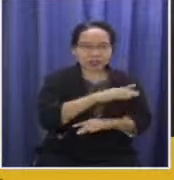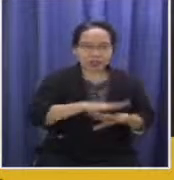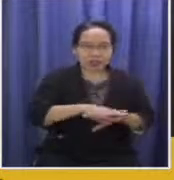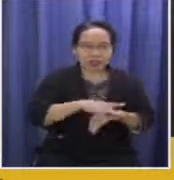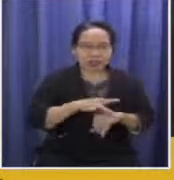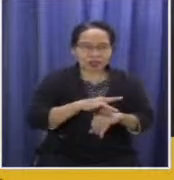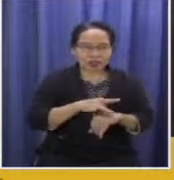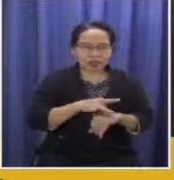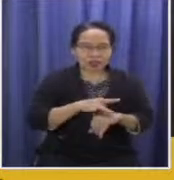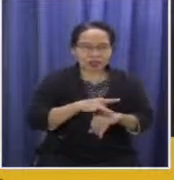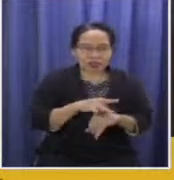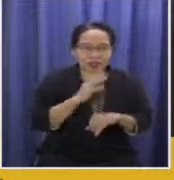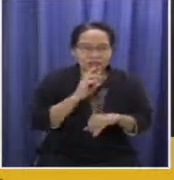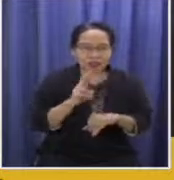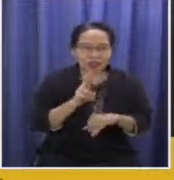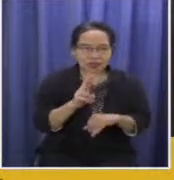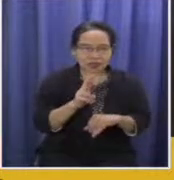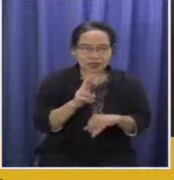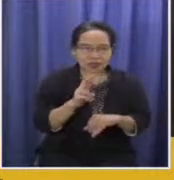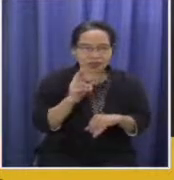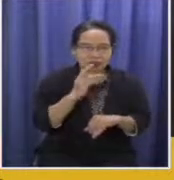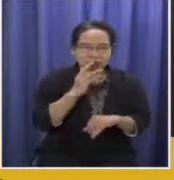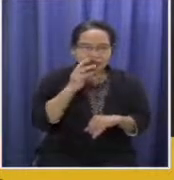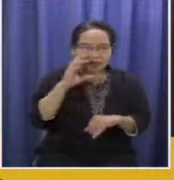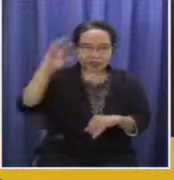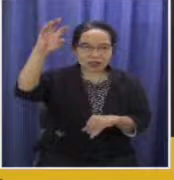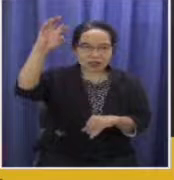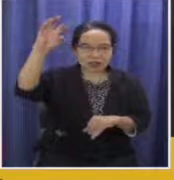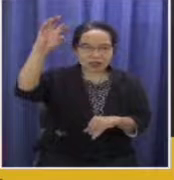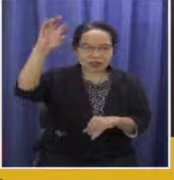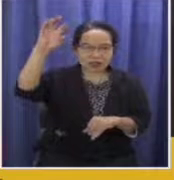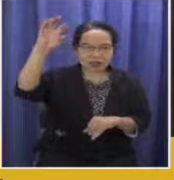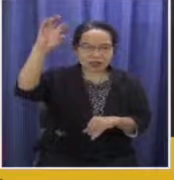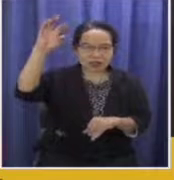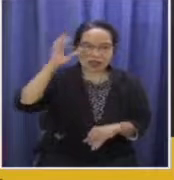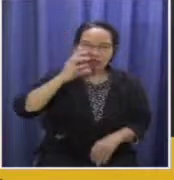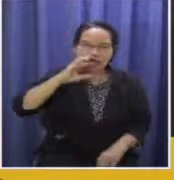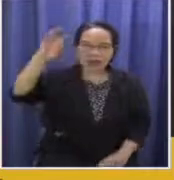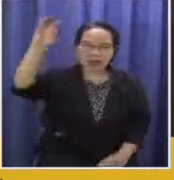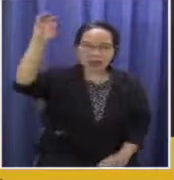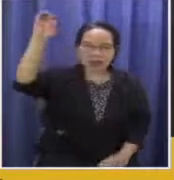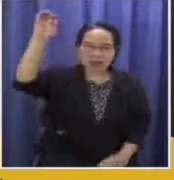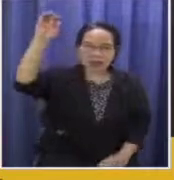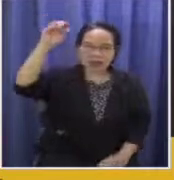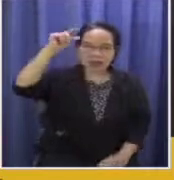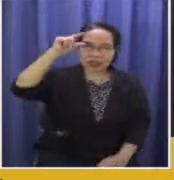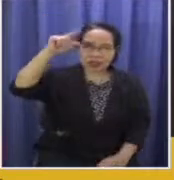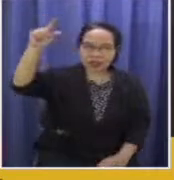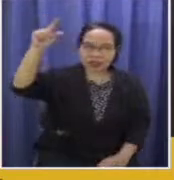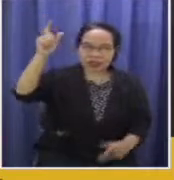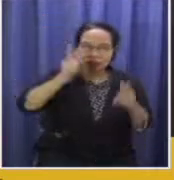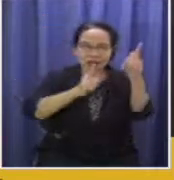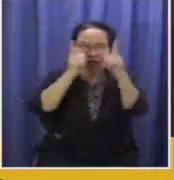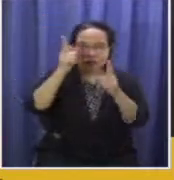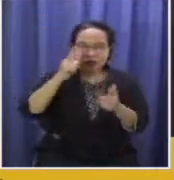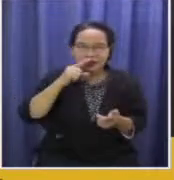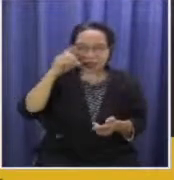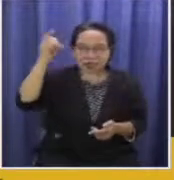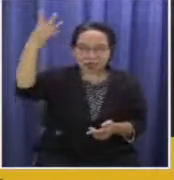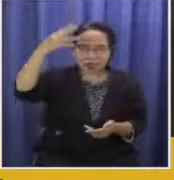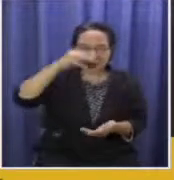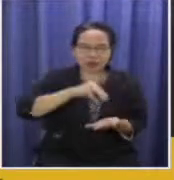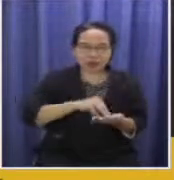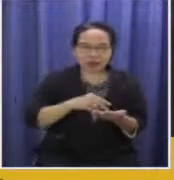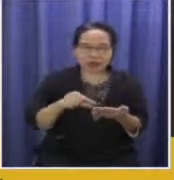earth are the sun, the moon, and also the stars. But the light mentioned in